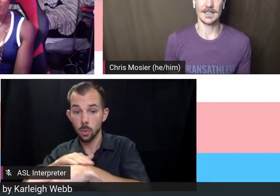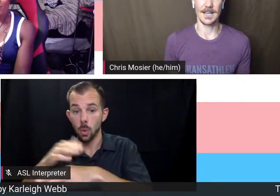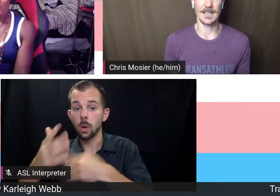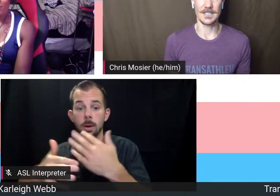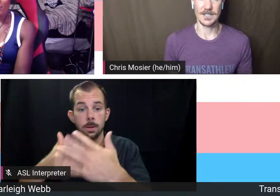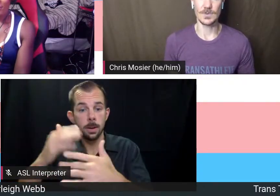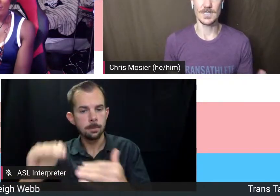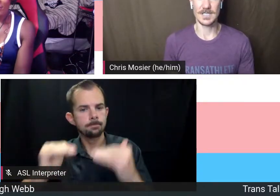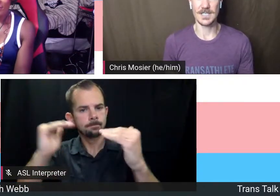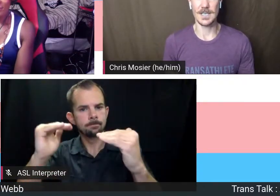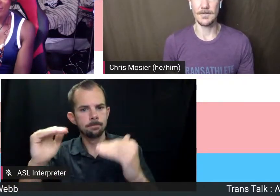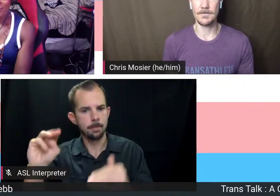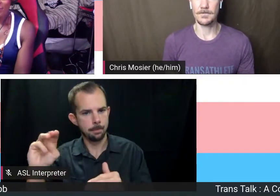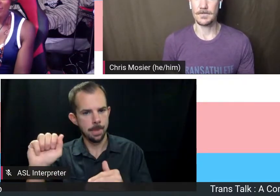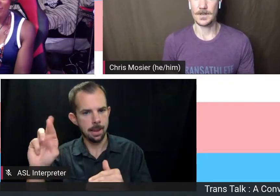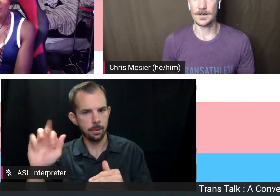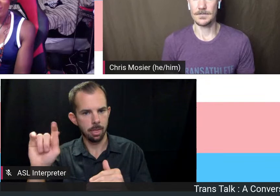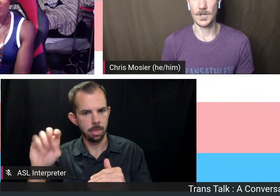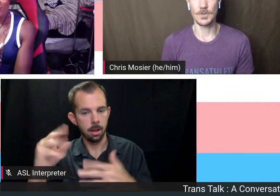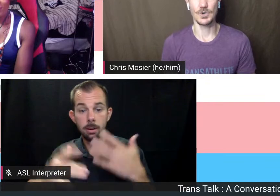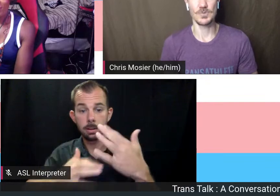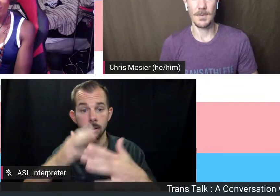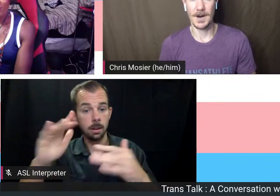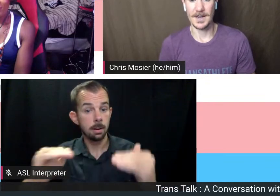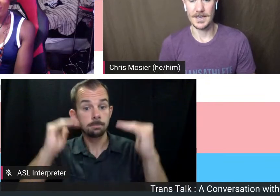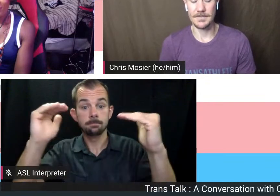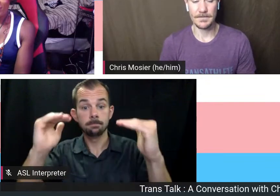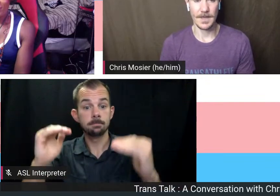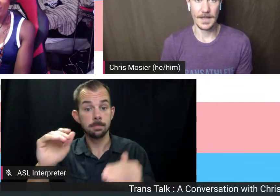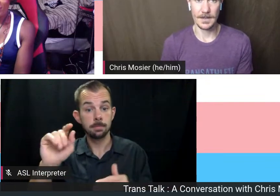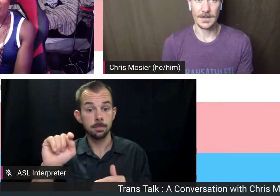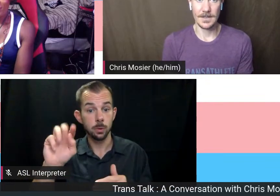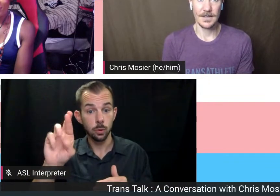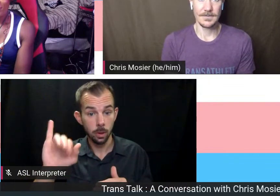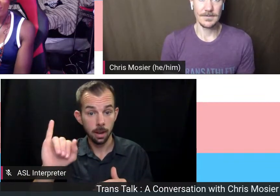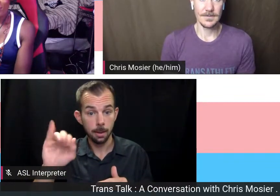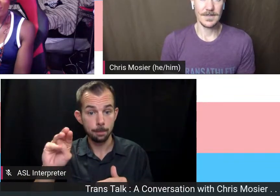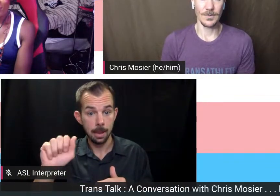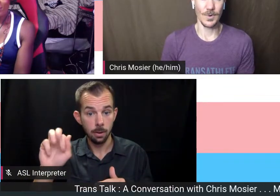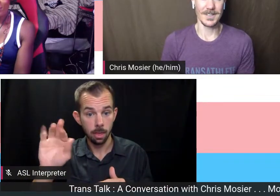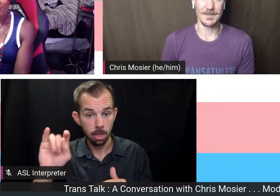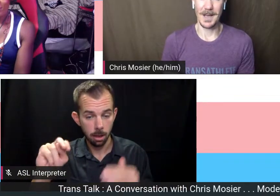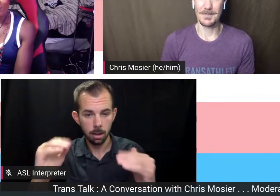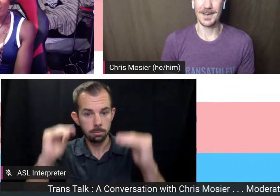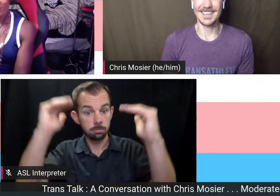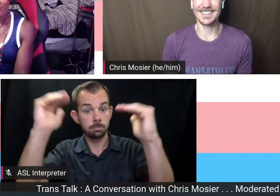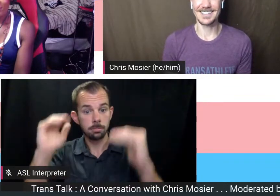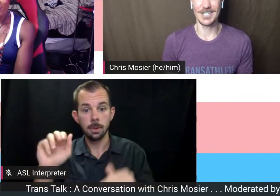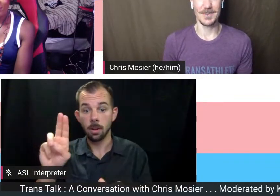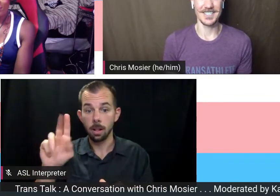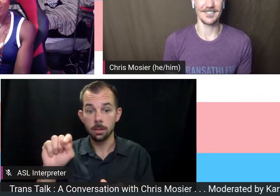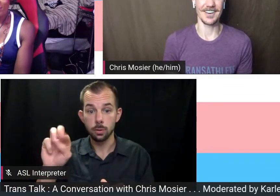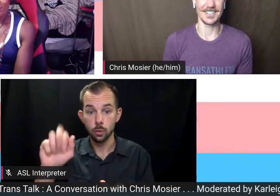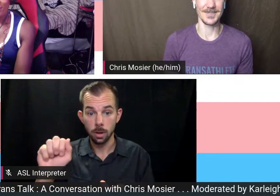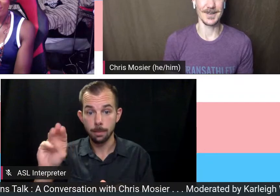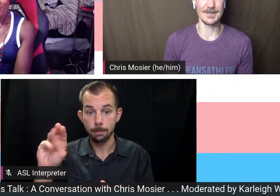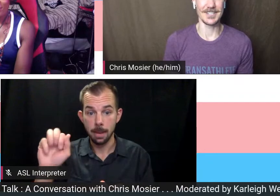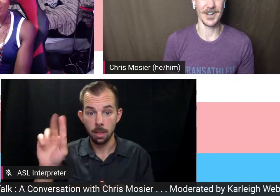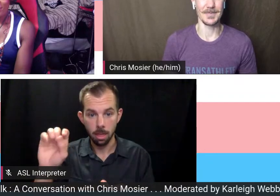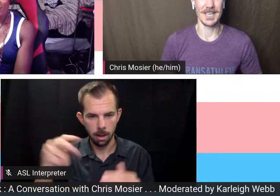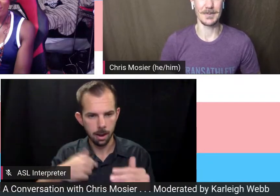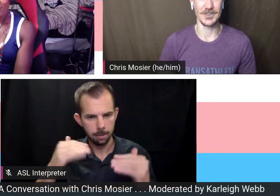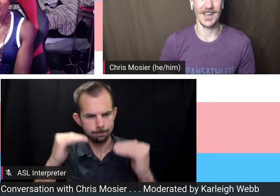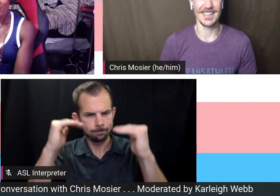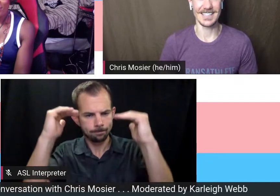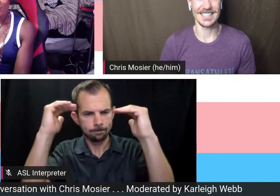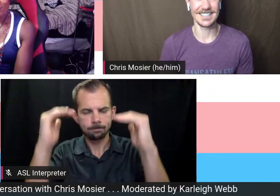next thing that I can do to see, to push my body? And it was buy a bike, teach myself how to swim, and